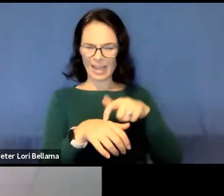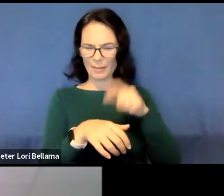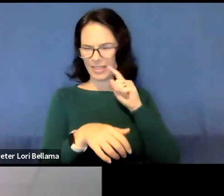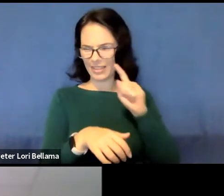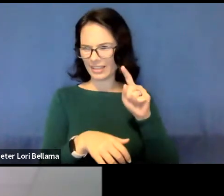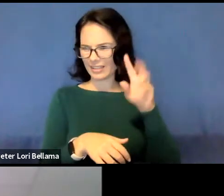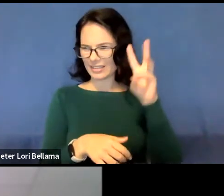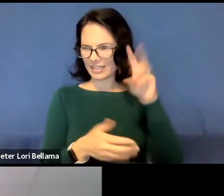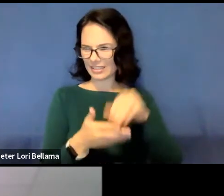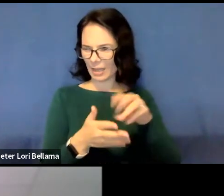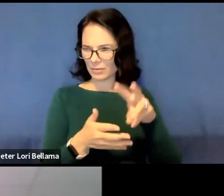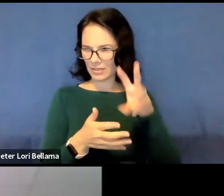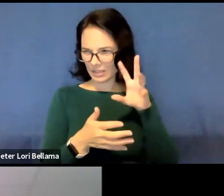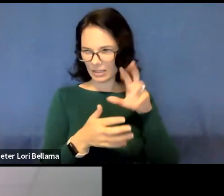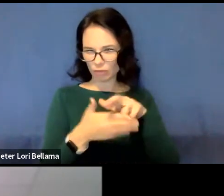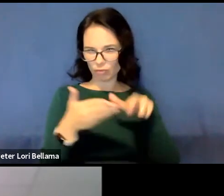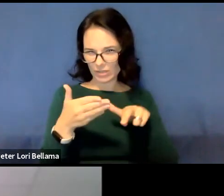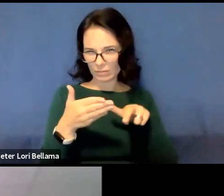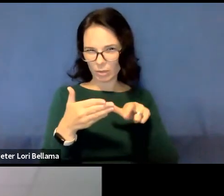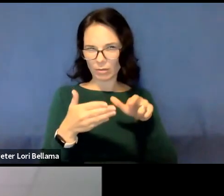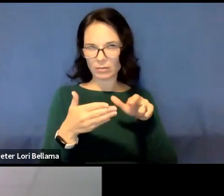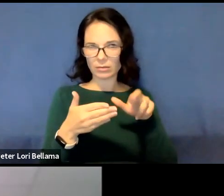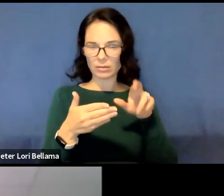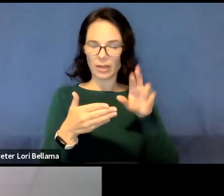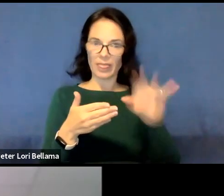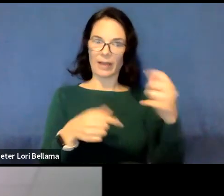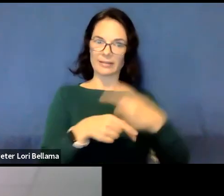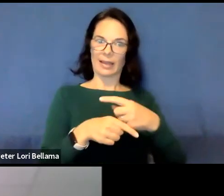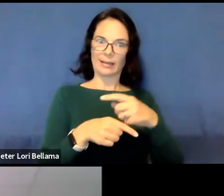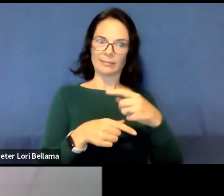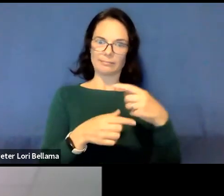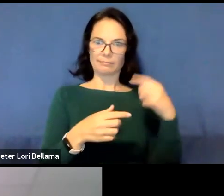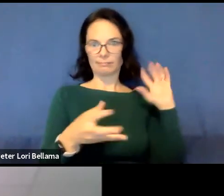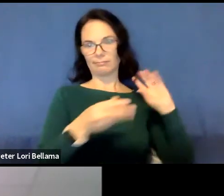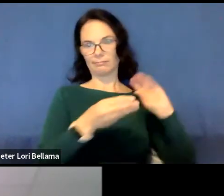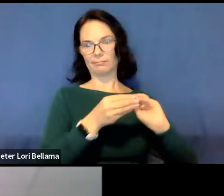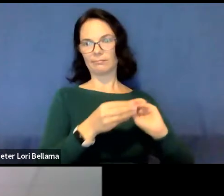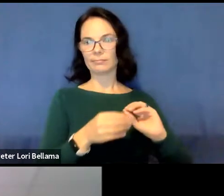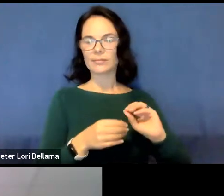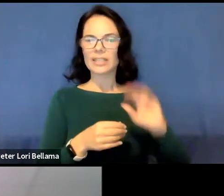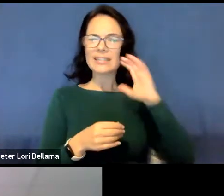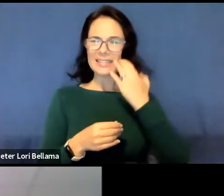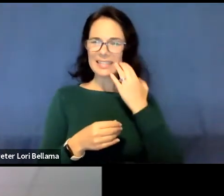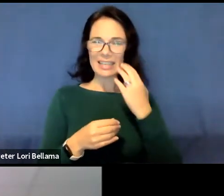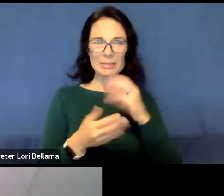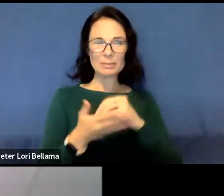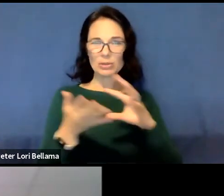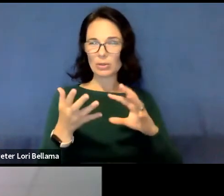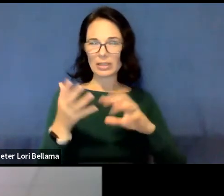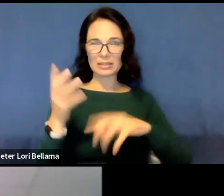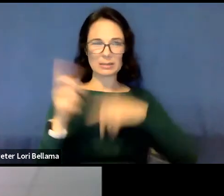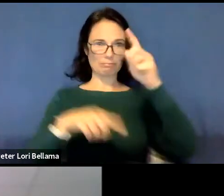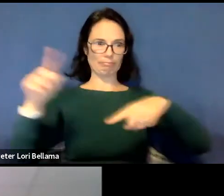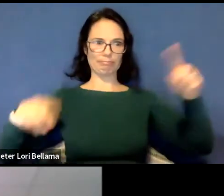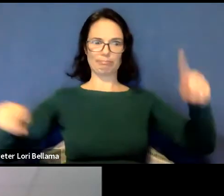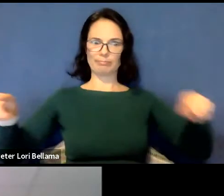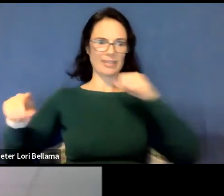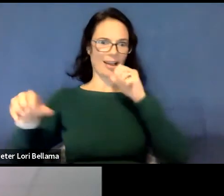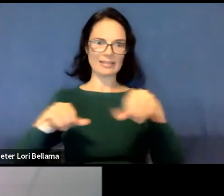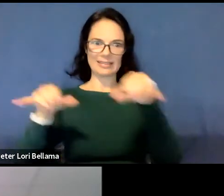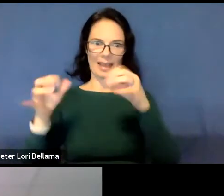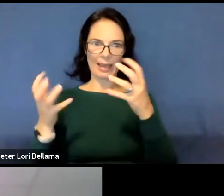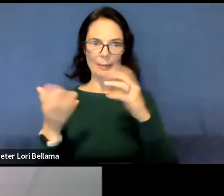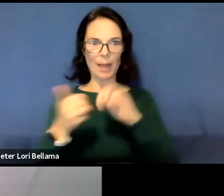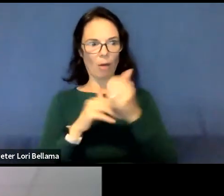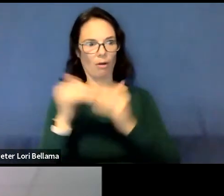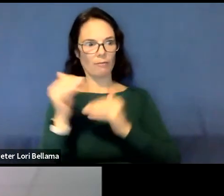6,600 responses as of that day. And what it shows us is that students are kind of all over the map with regard to their comfort level of returning